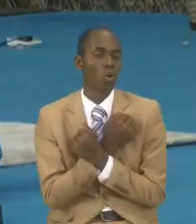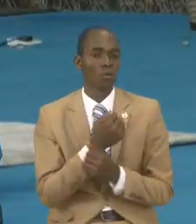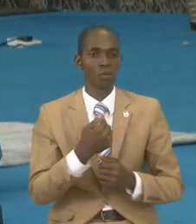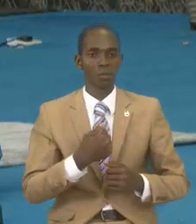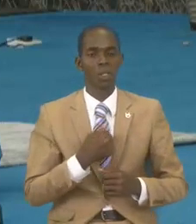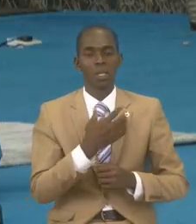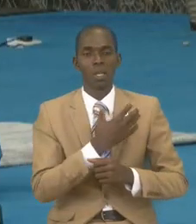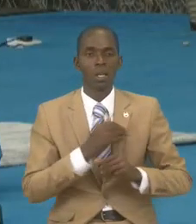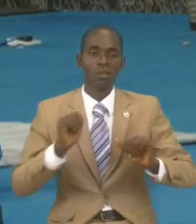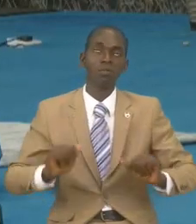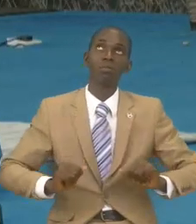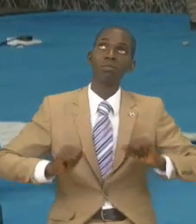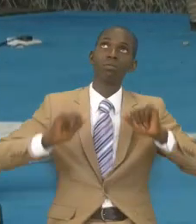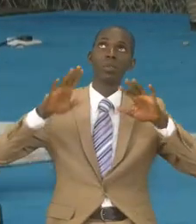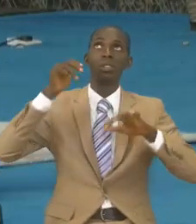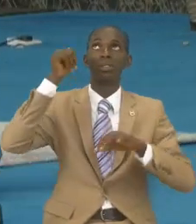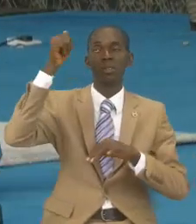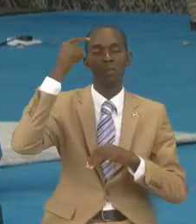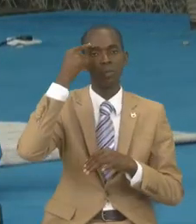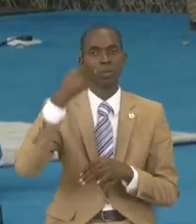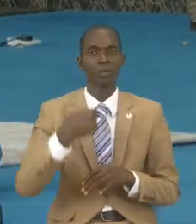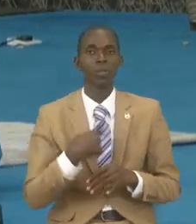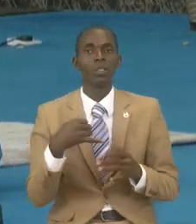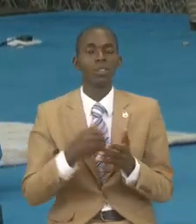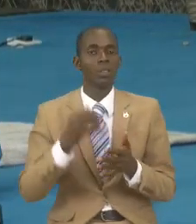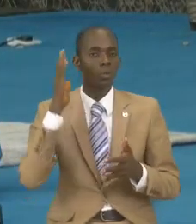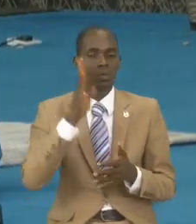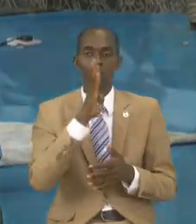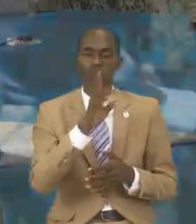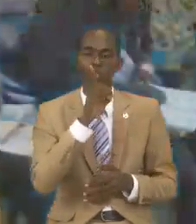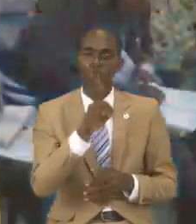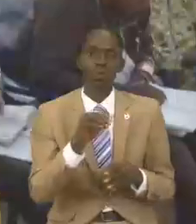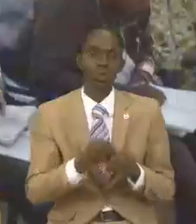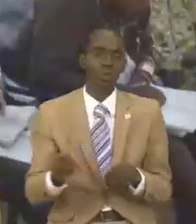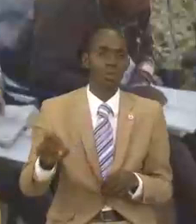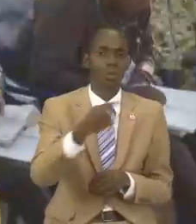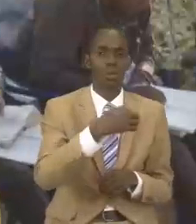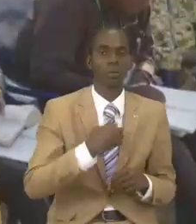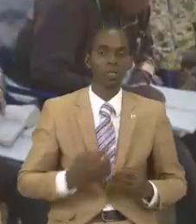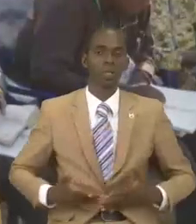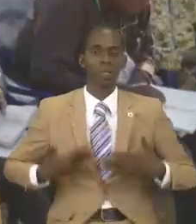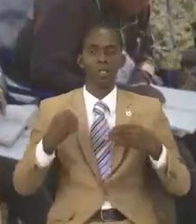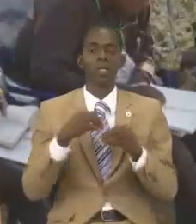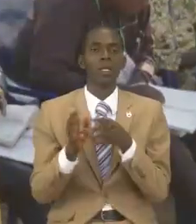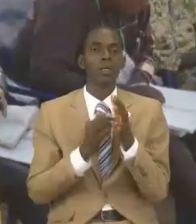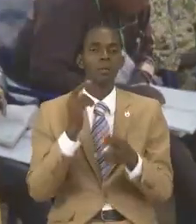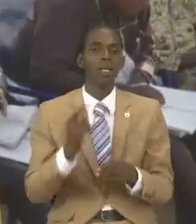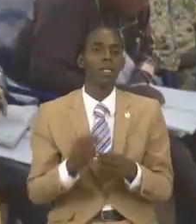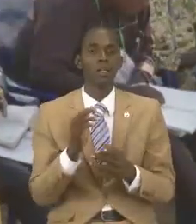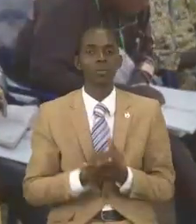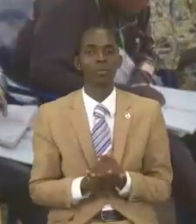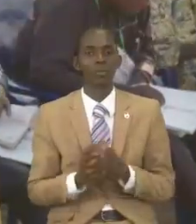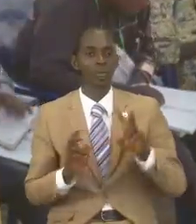gave himself for me. It will be real in every one of our lives in Jesus' name.